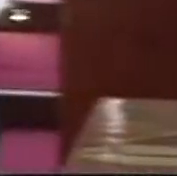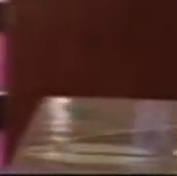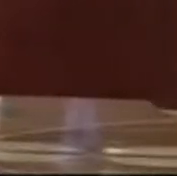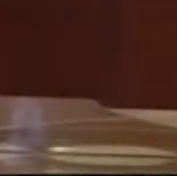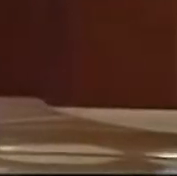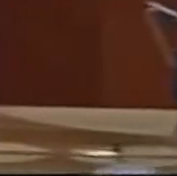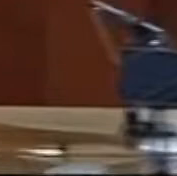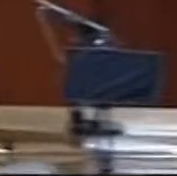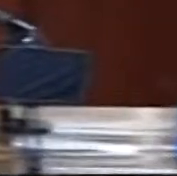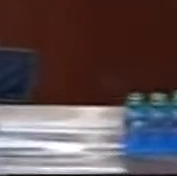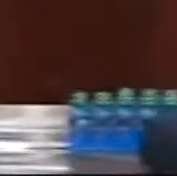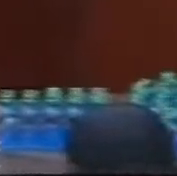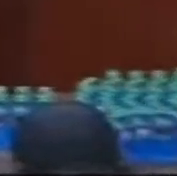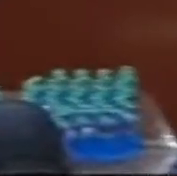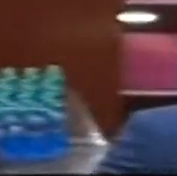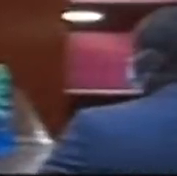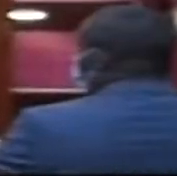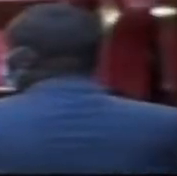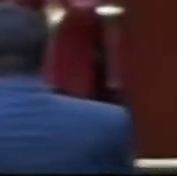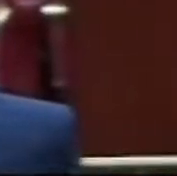your viewing. Good afternoon.